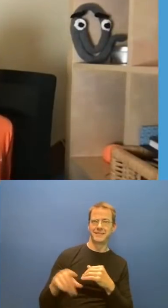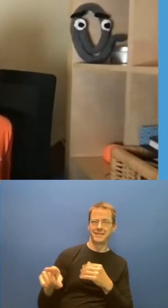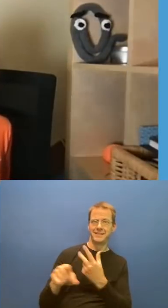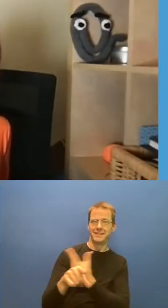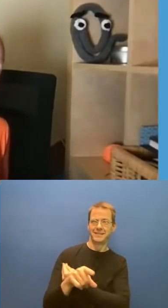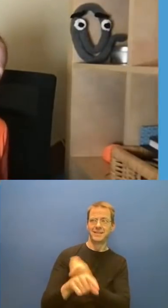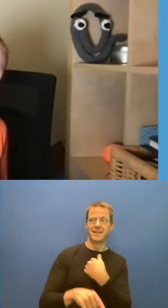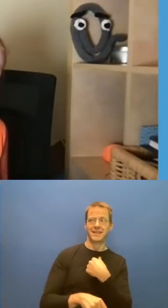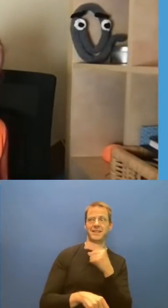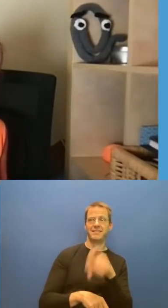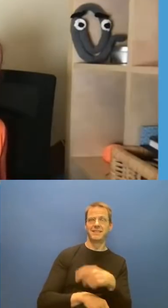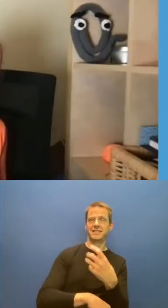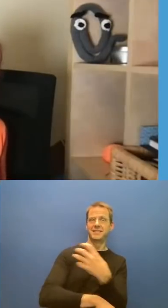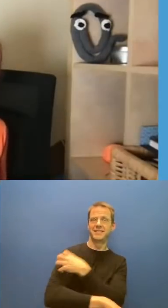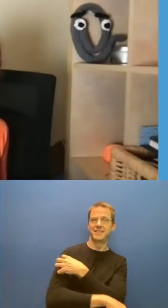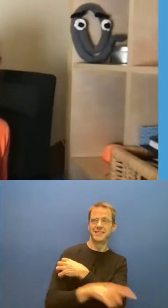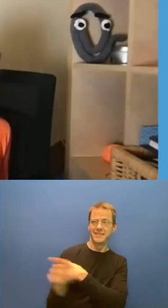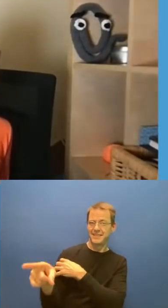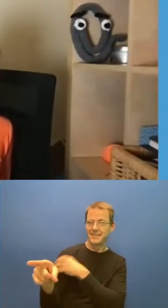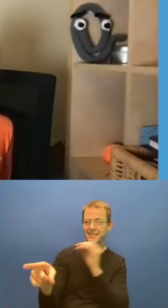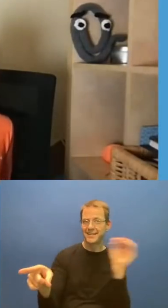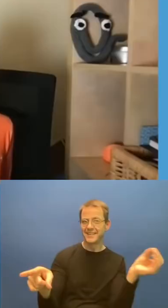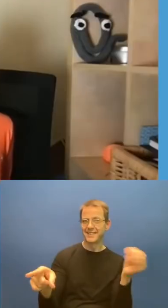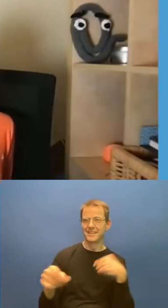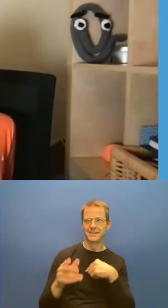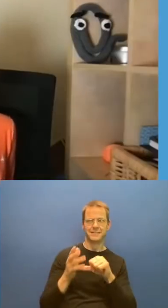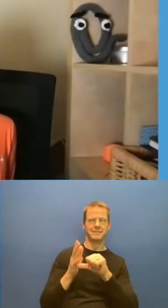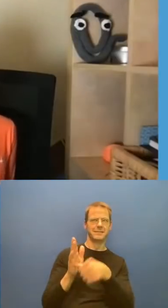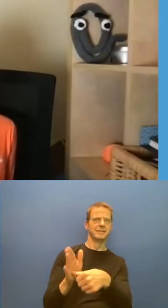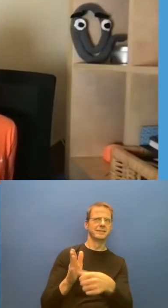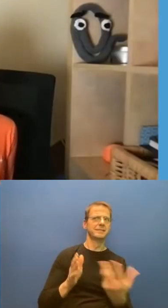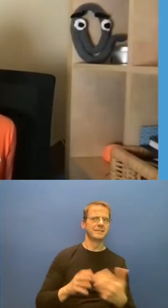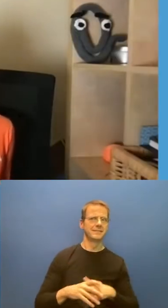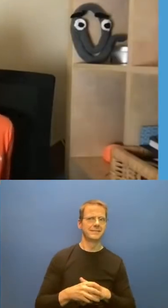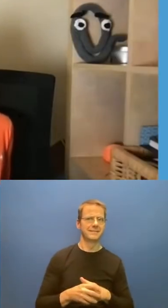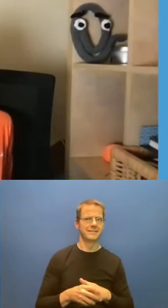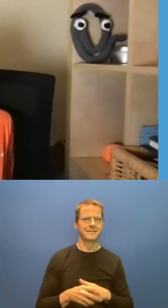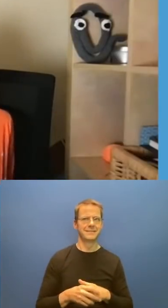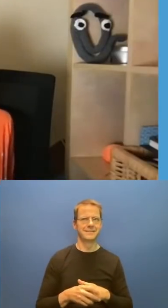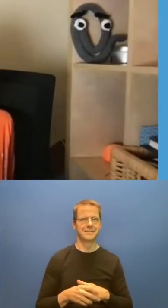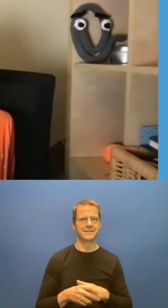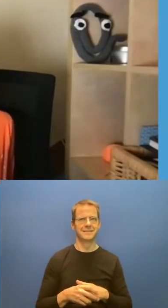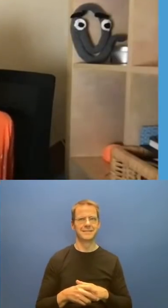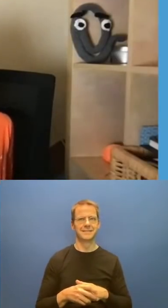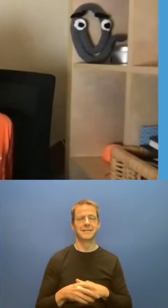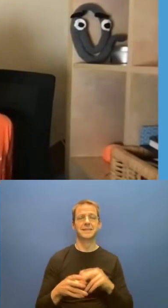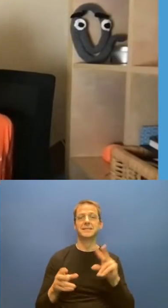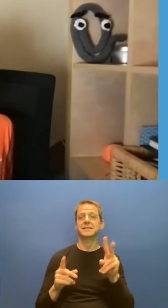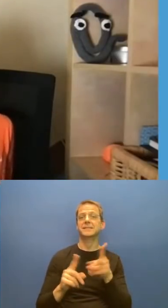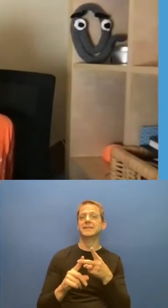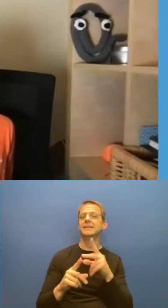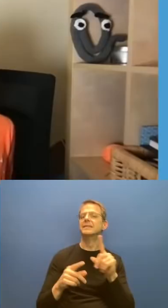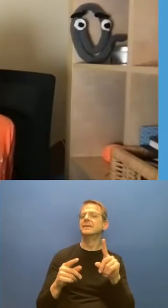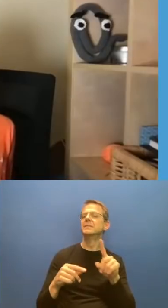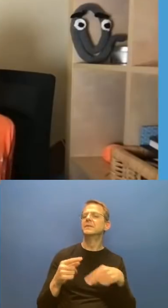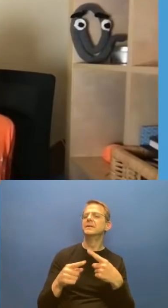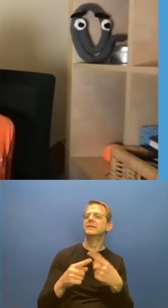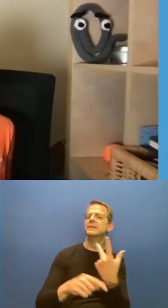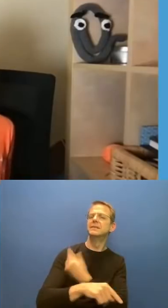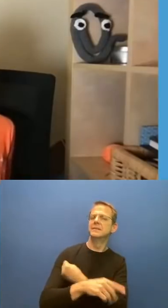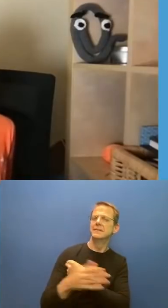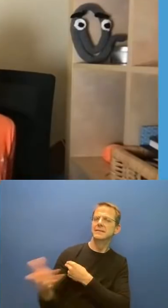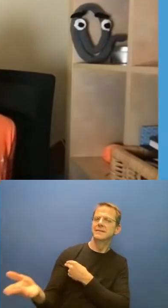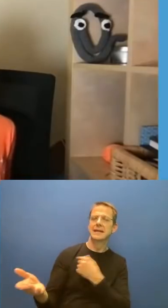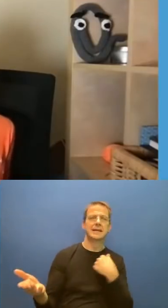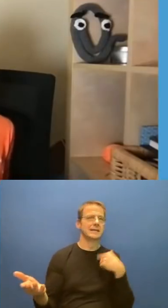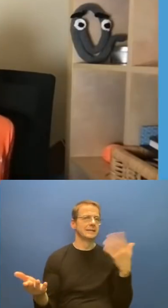And so when do you go for your second one? When I'm not sure yet. That's fair. That's fair. Did you